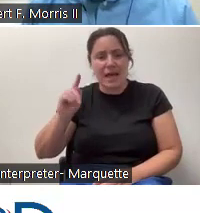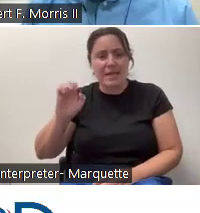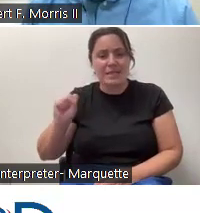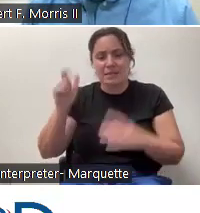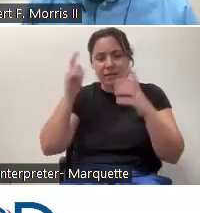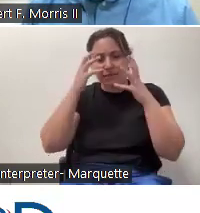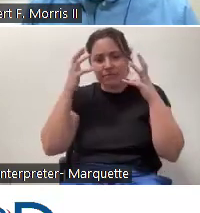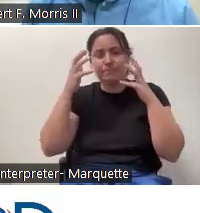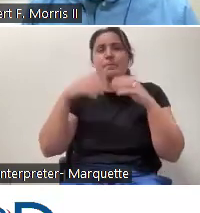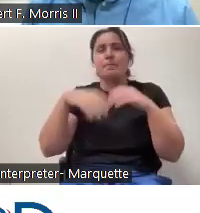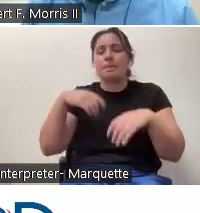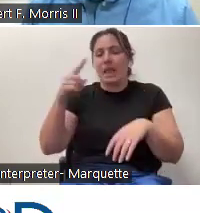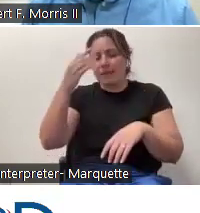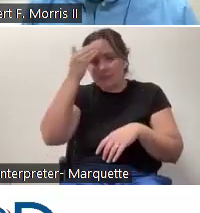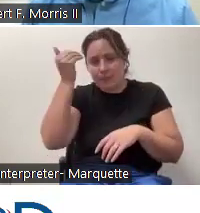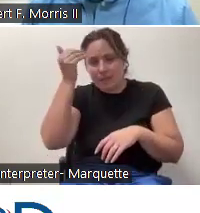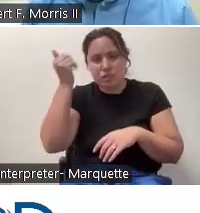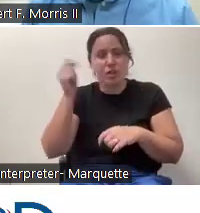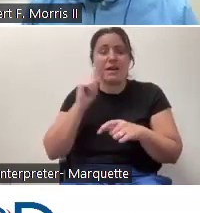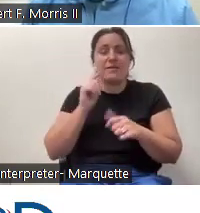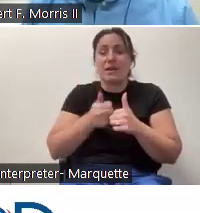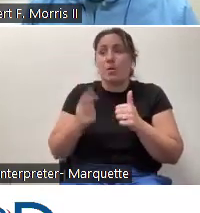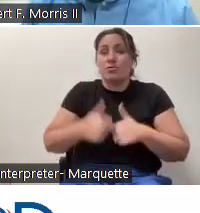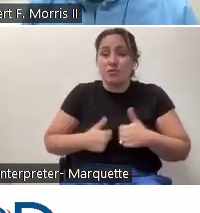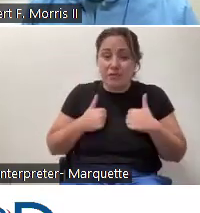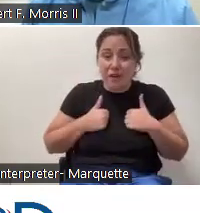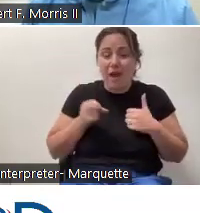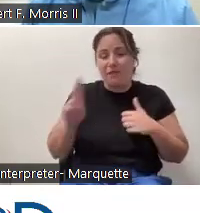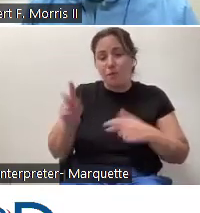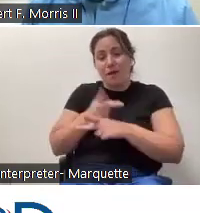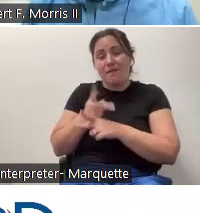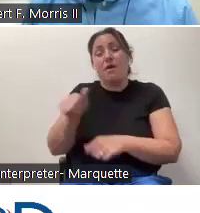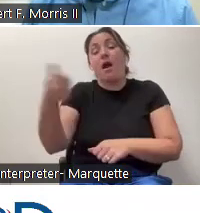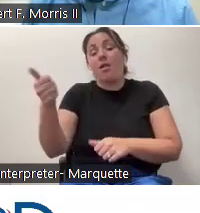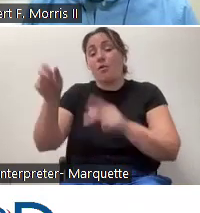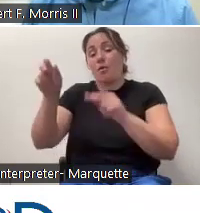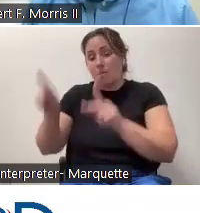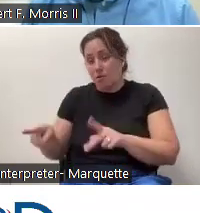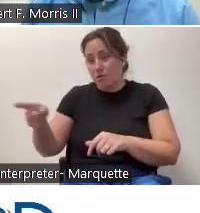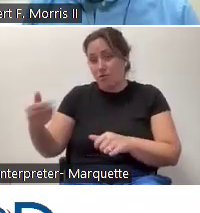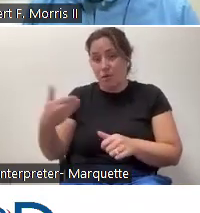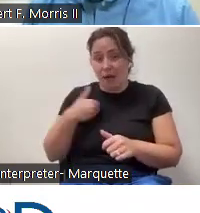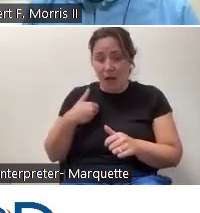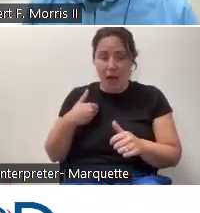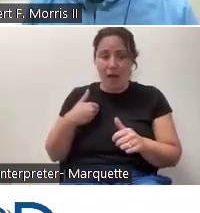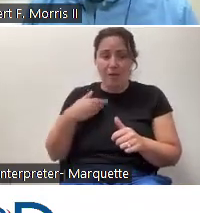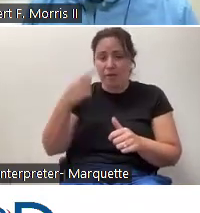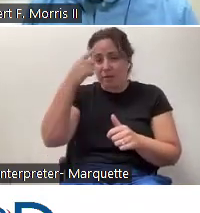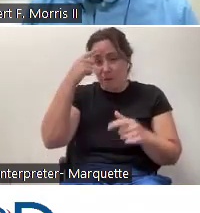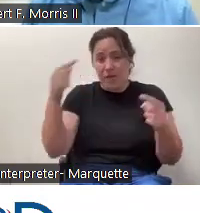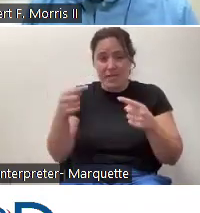has survived or cared for anyone with those types of conditions, they are more than welcome.